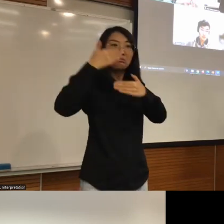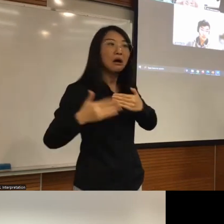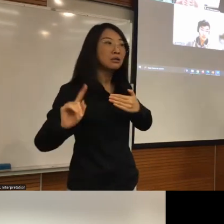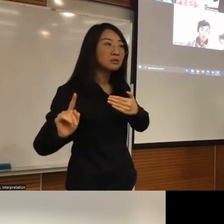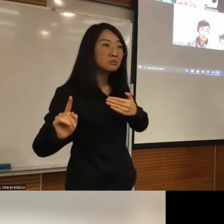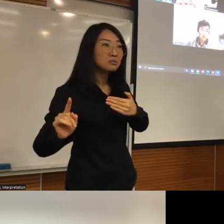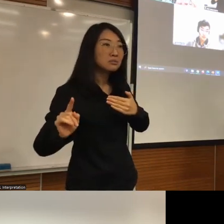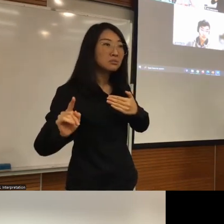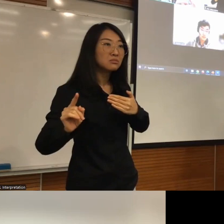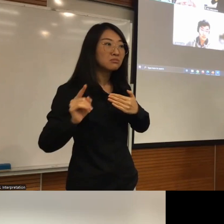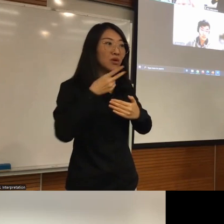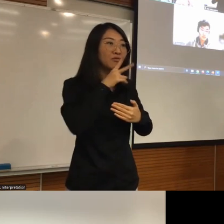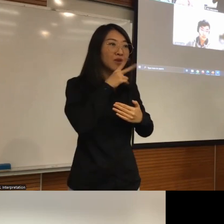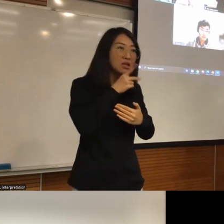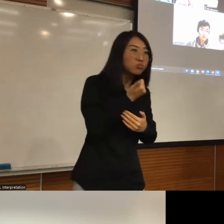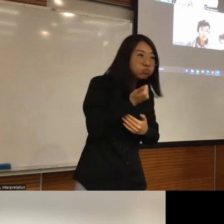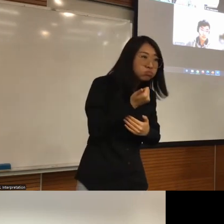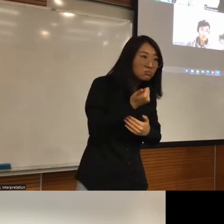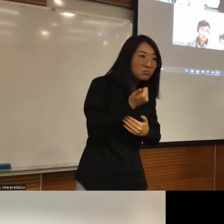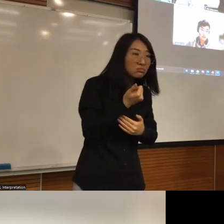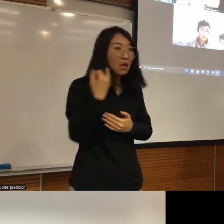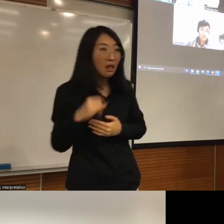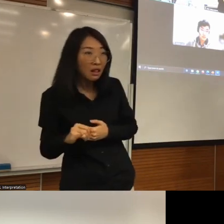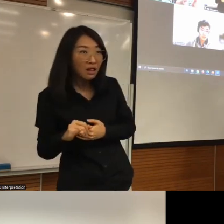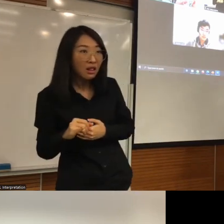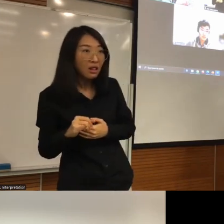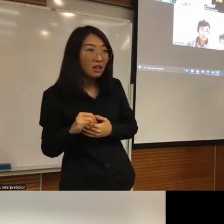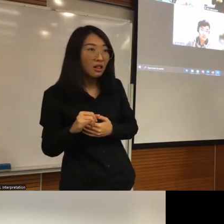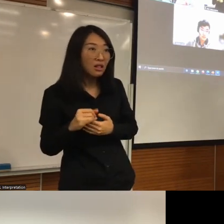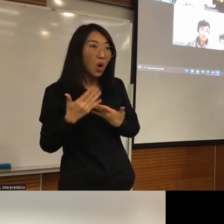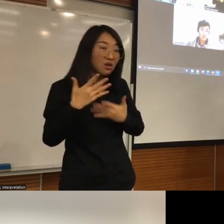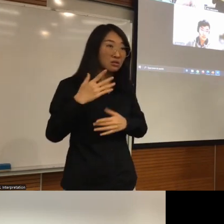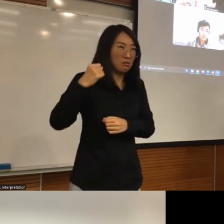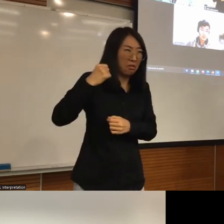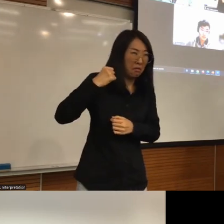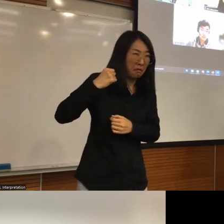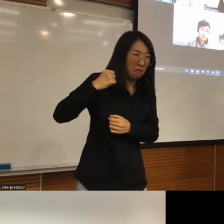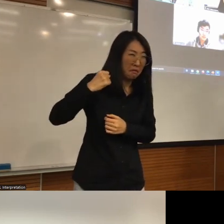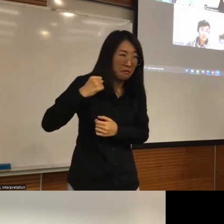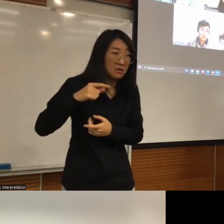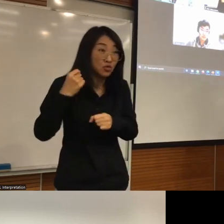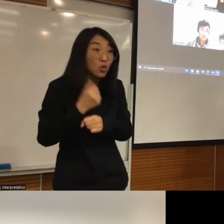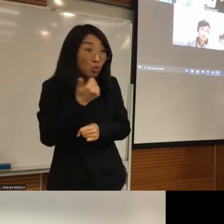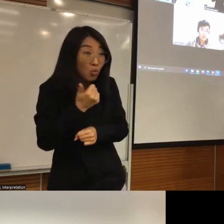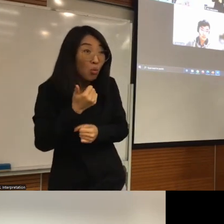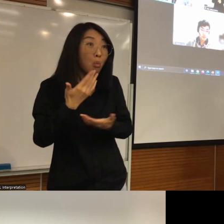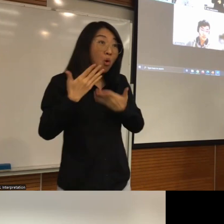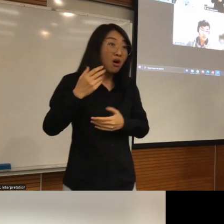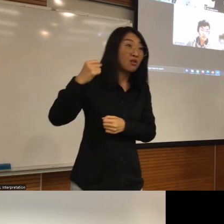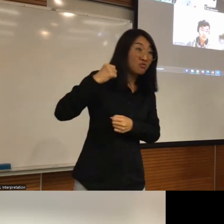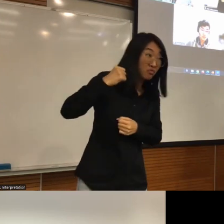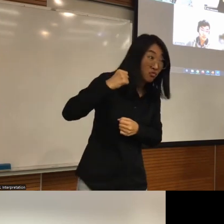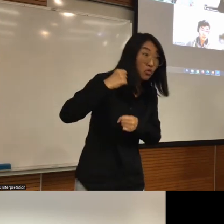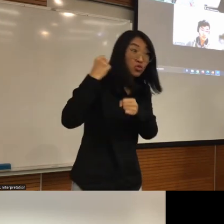the interpreters able to function? Does their effort increase or does it not increase? Does the